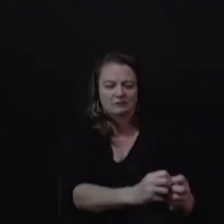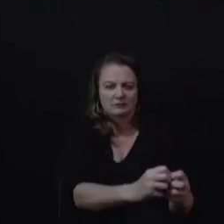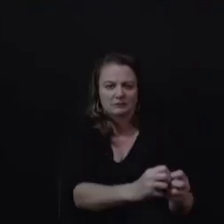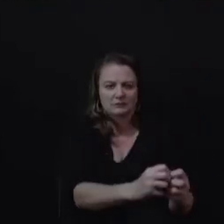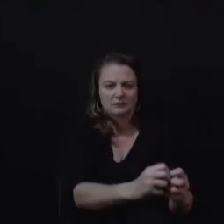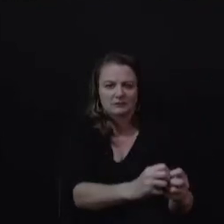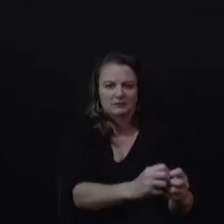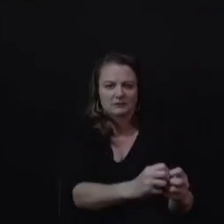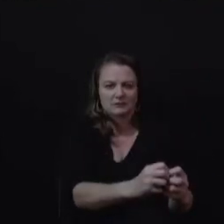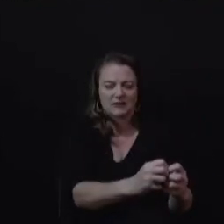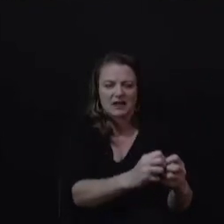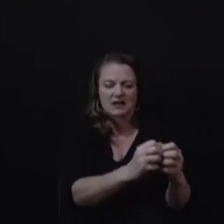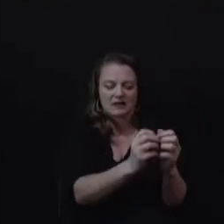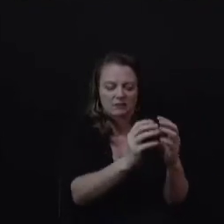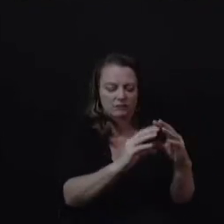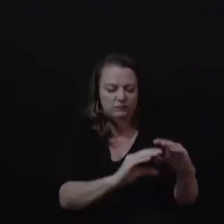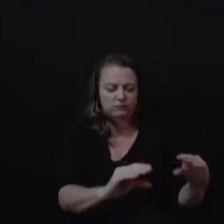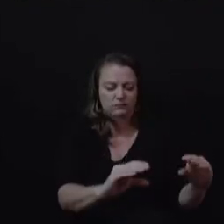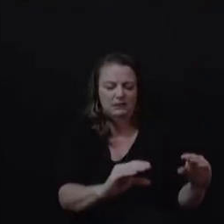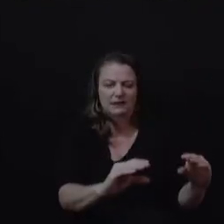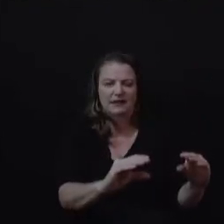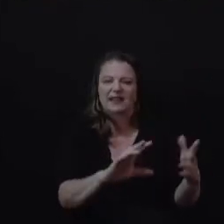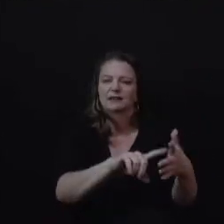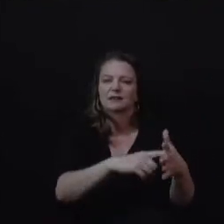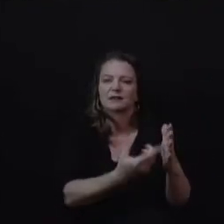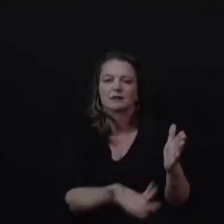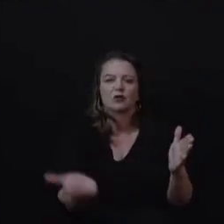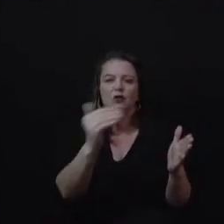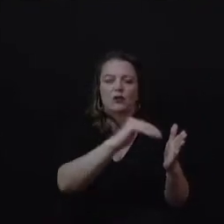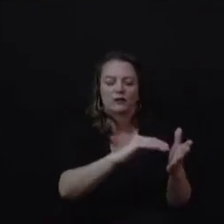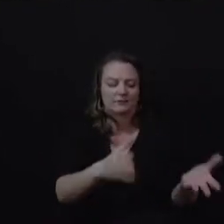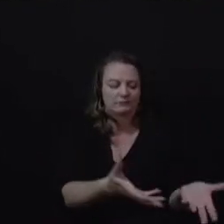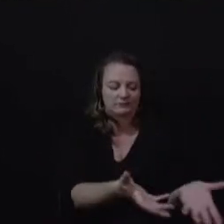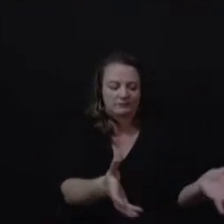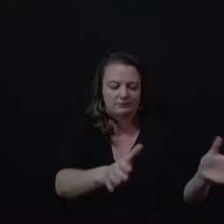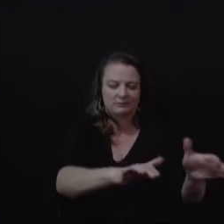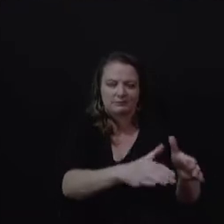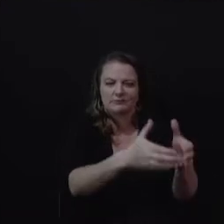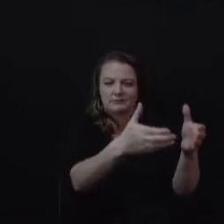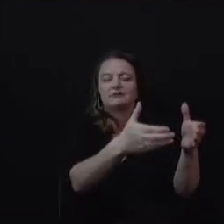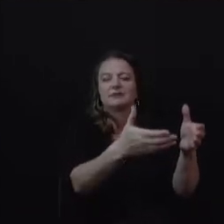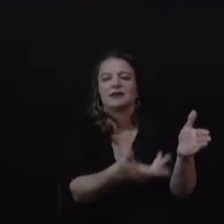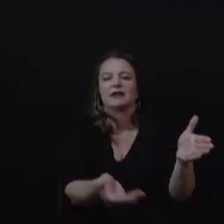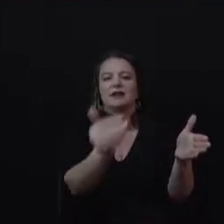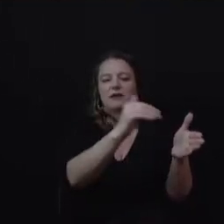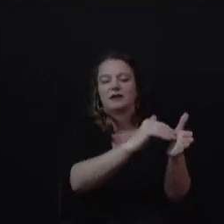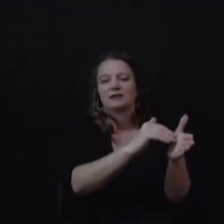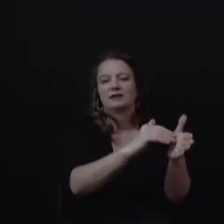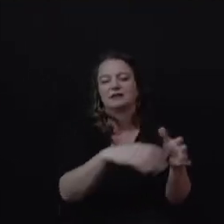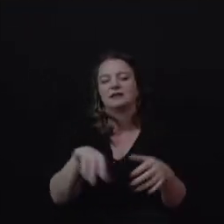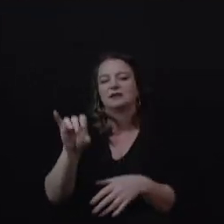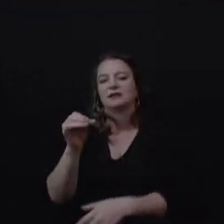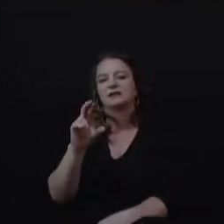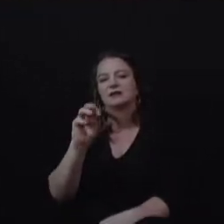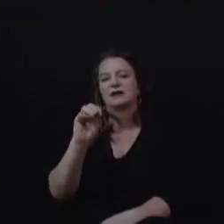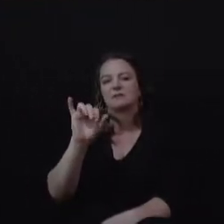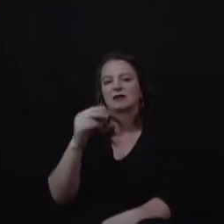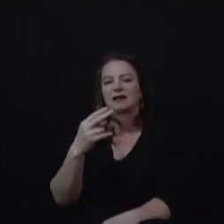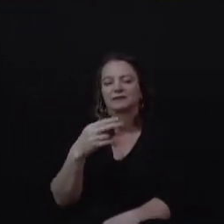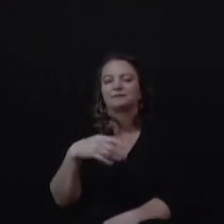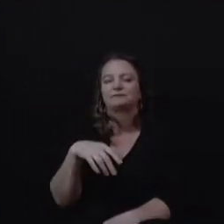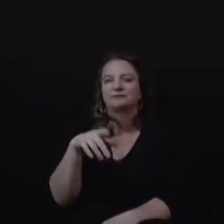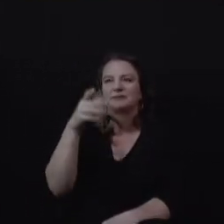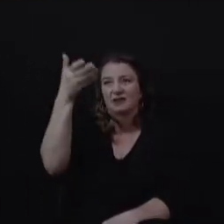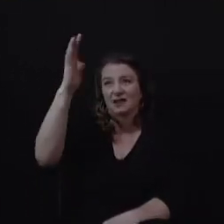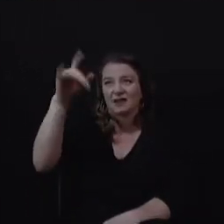clay, and he remade the vessel. And God told Jeremiah, I can do the same thing